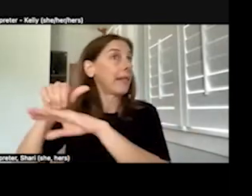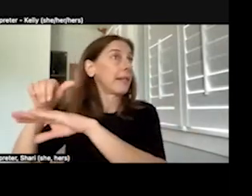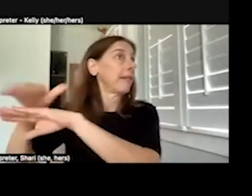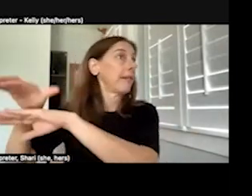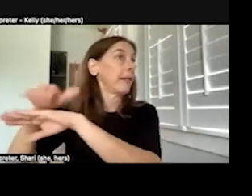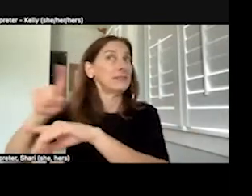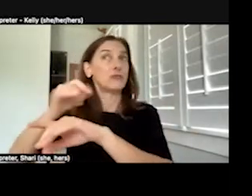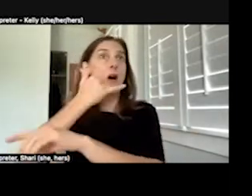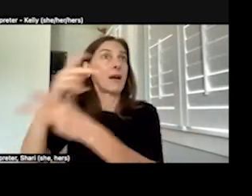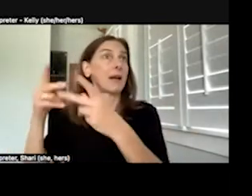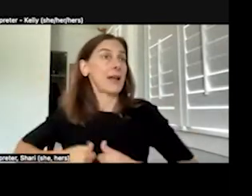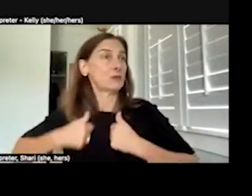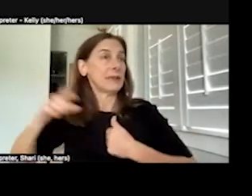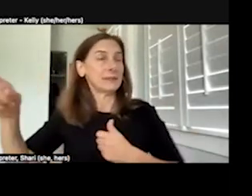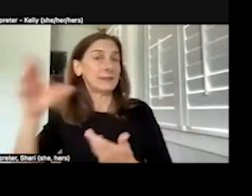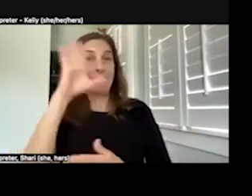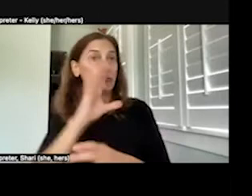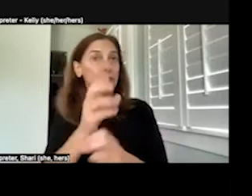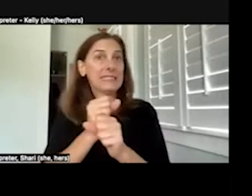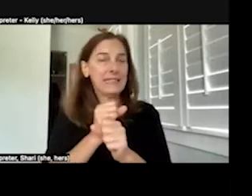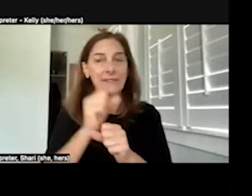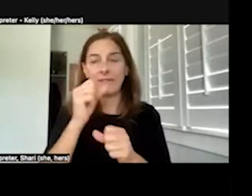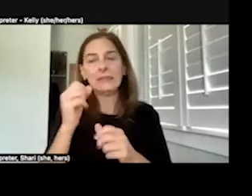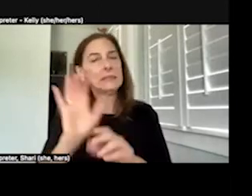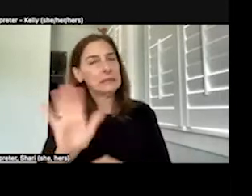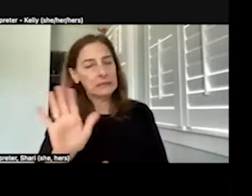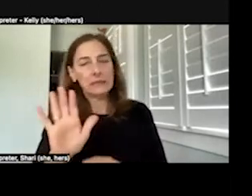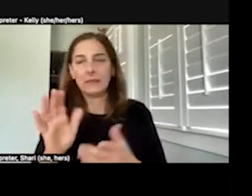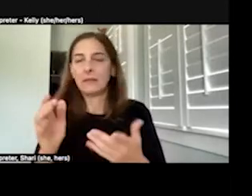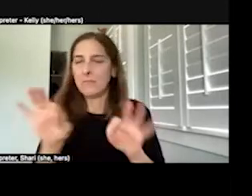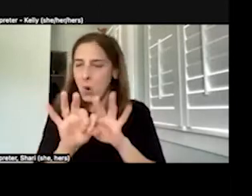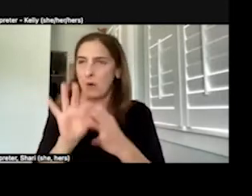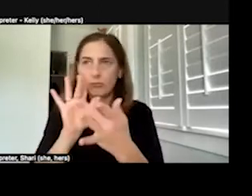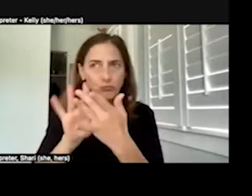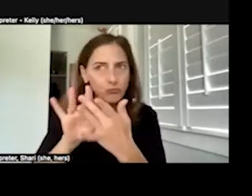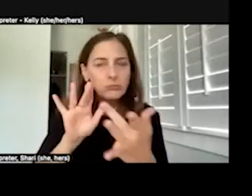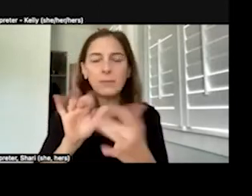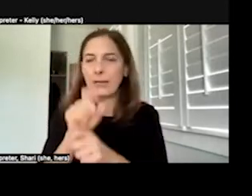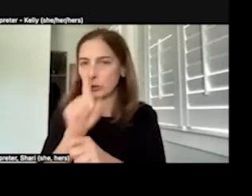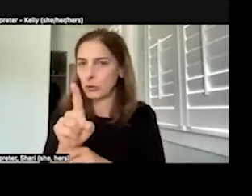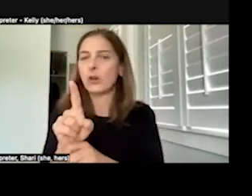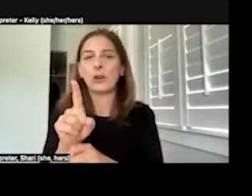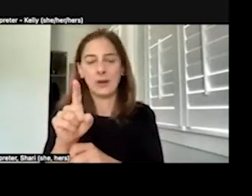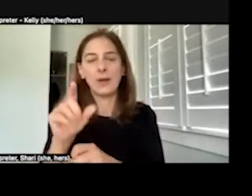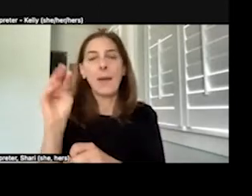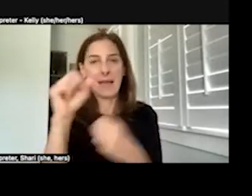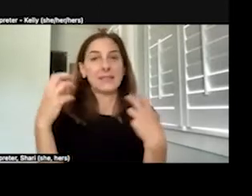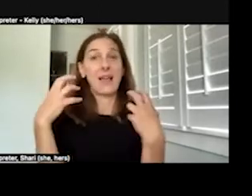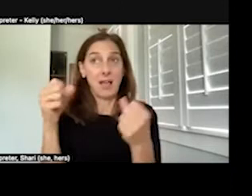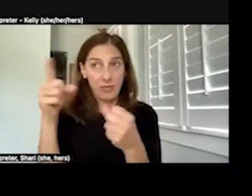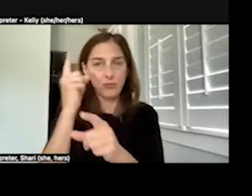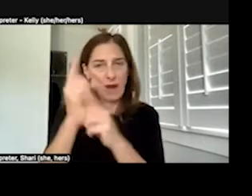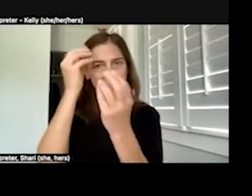it's important to respond and make updates about your household information so that your determination is based on